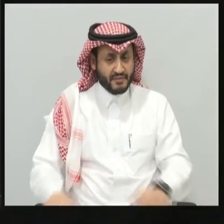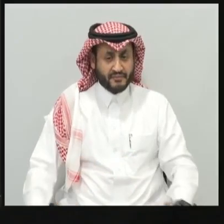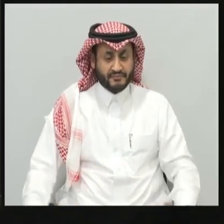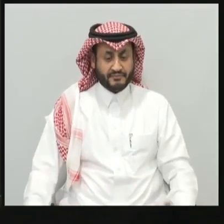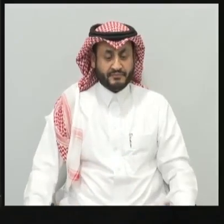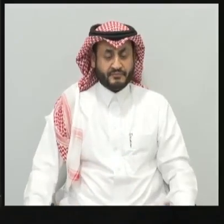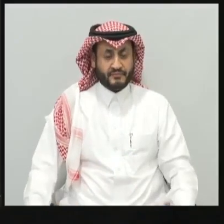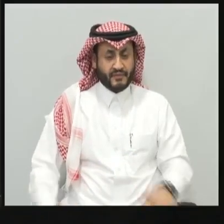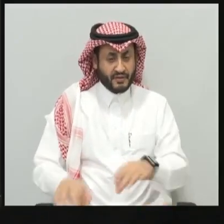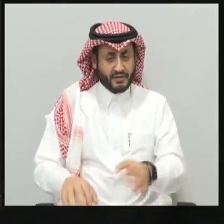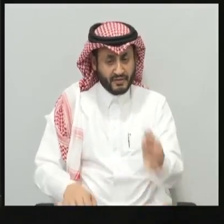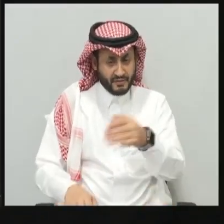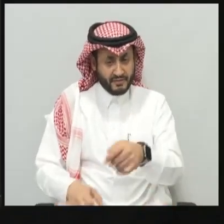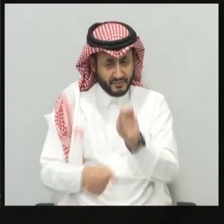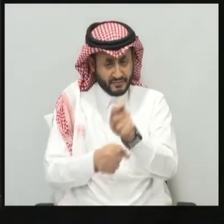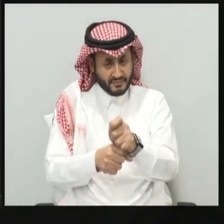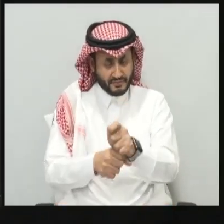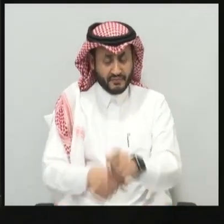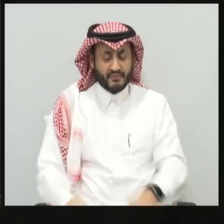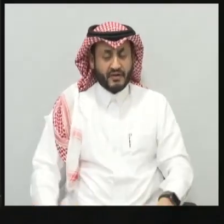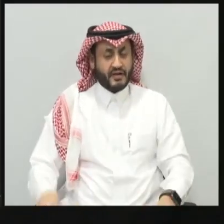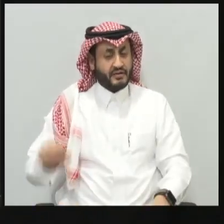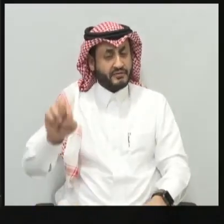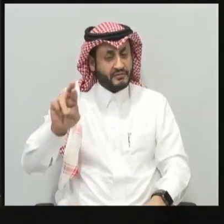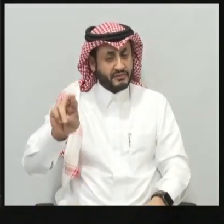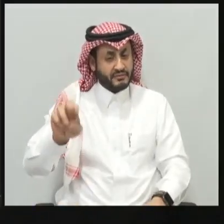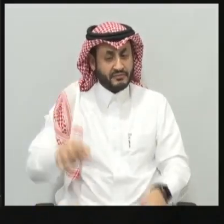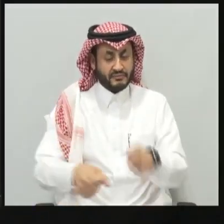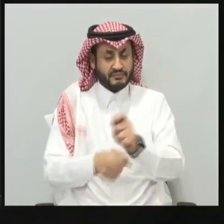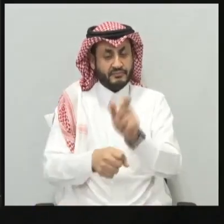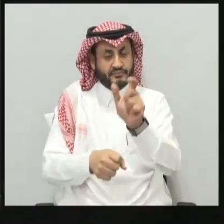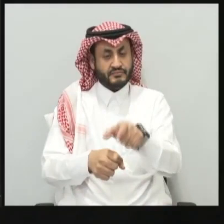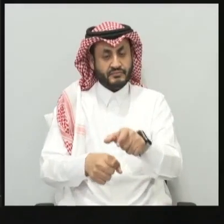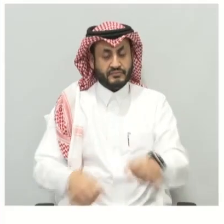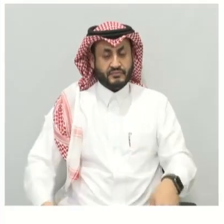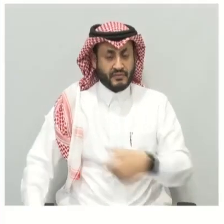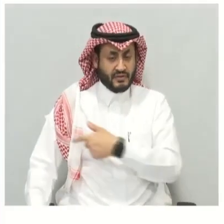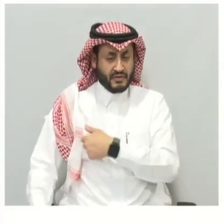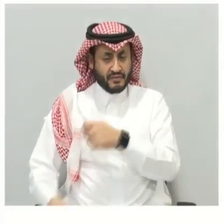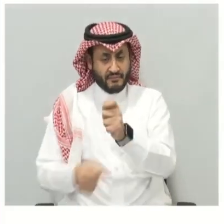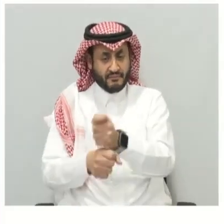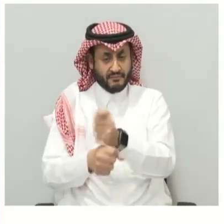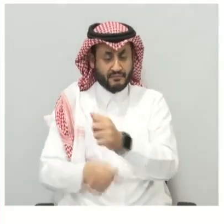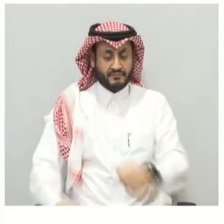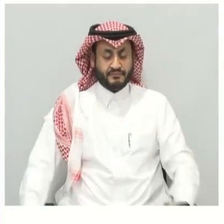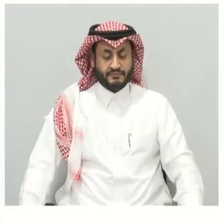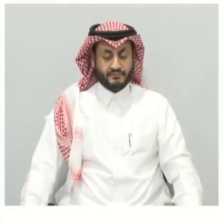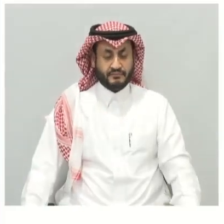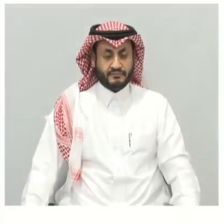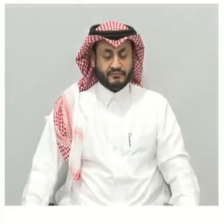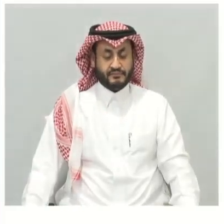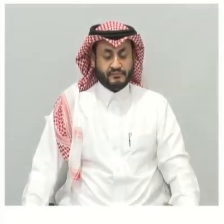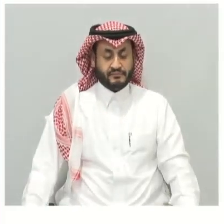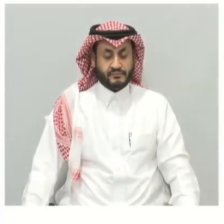make programs. This person, we call him programmer. So here we have program is a verb, we added to it ER.